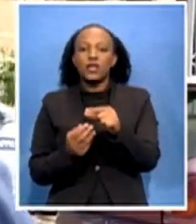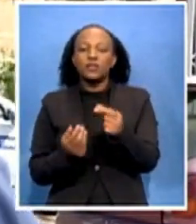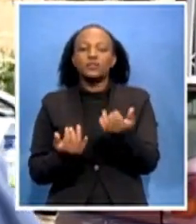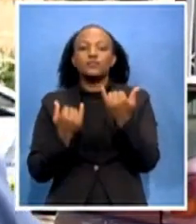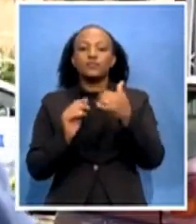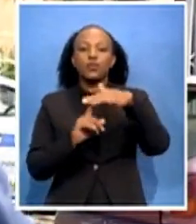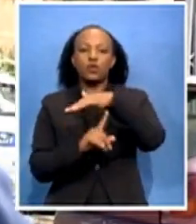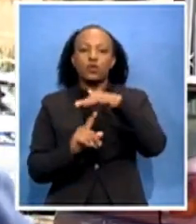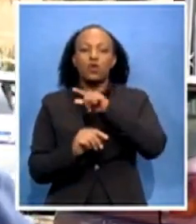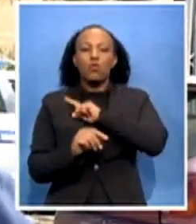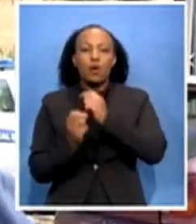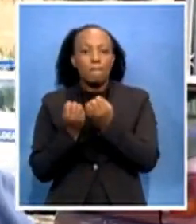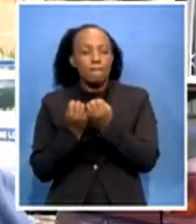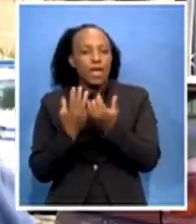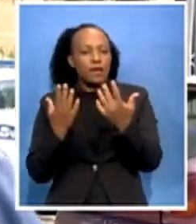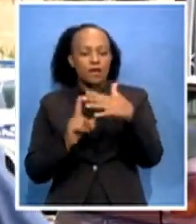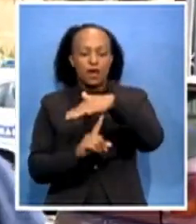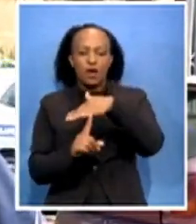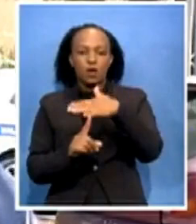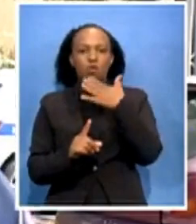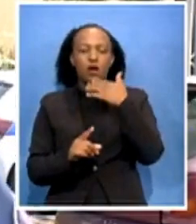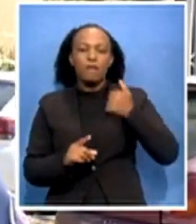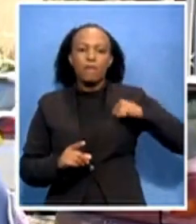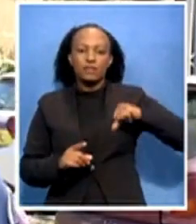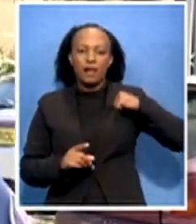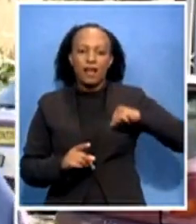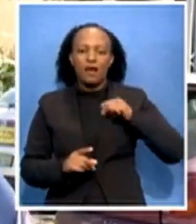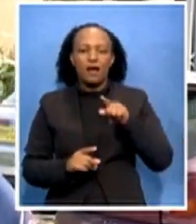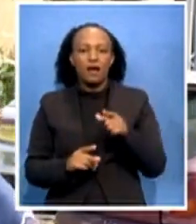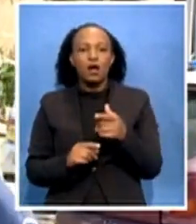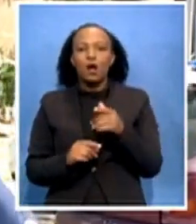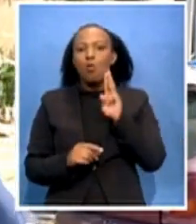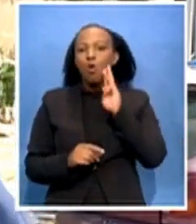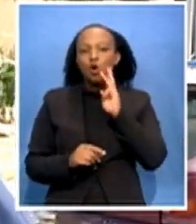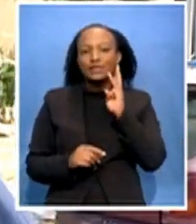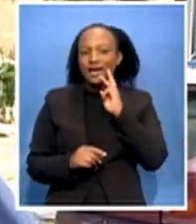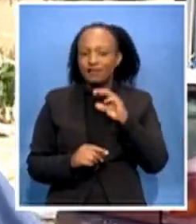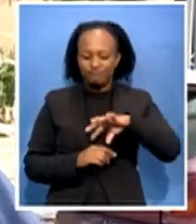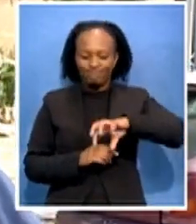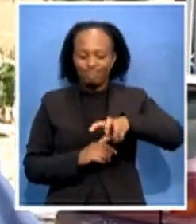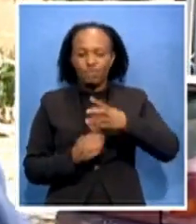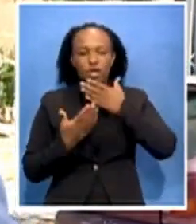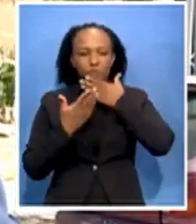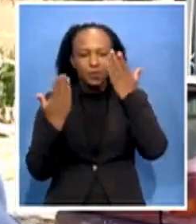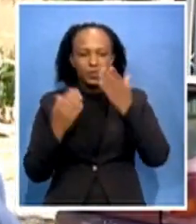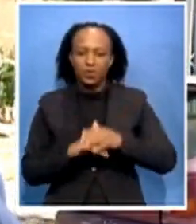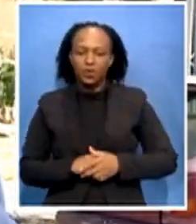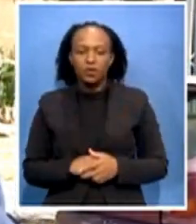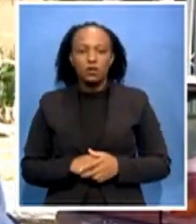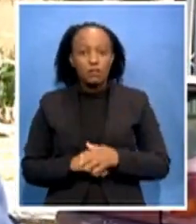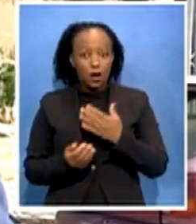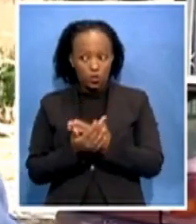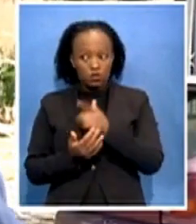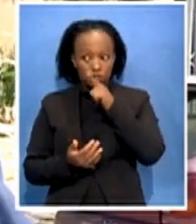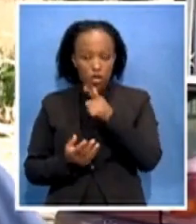in the municipality that do not have running water. I can tell you, I woke up this morning without running